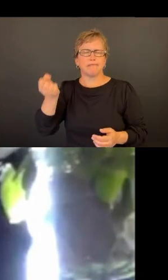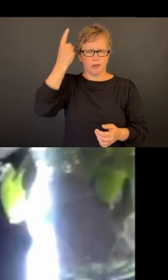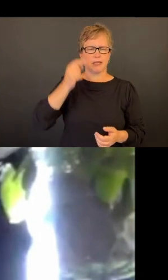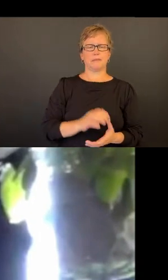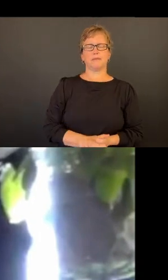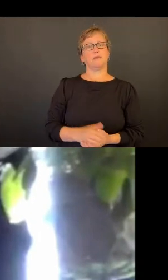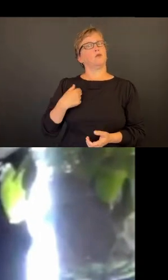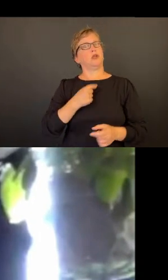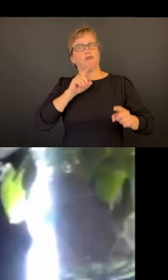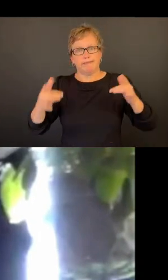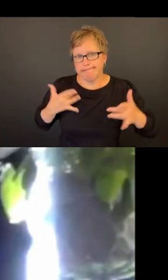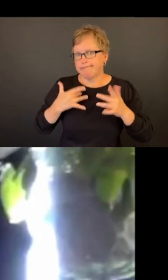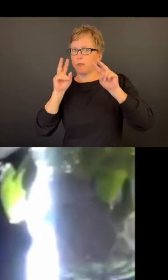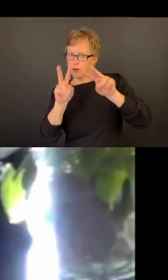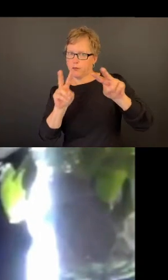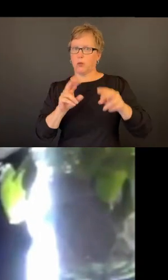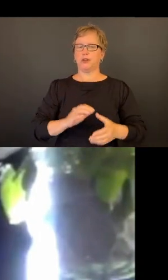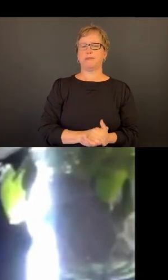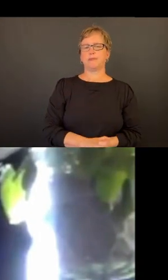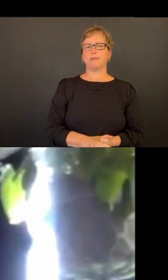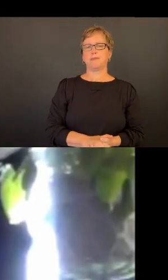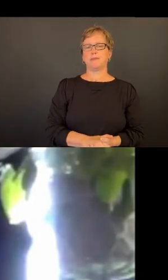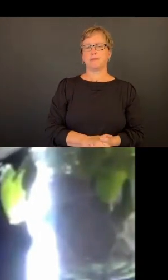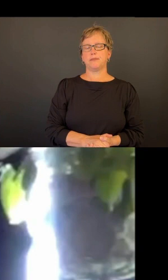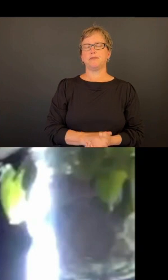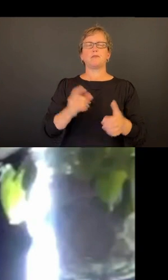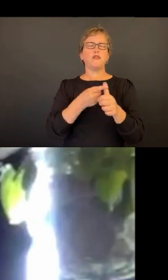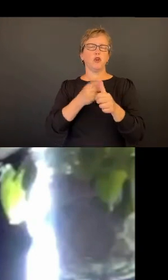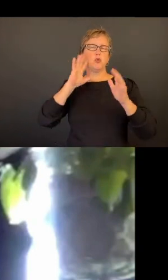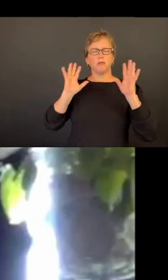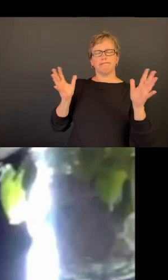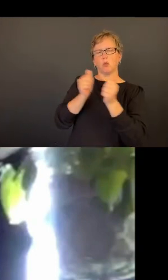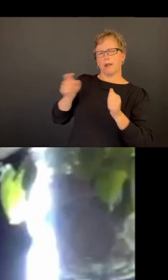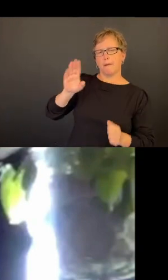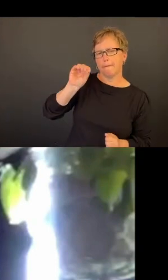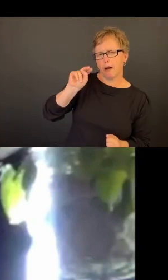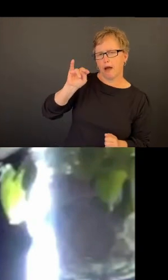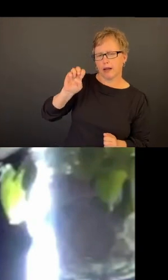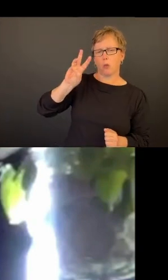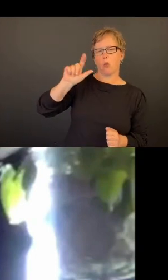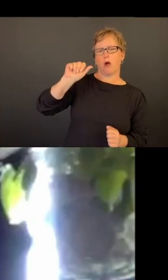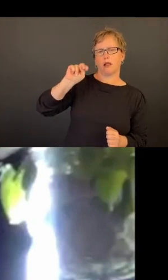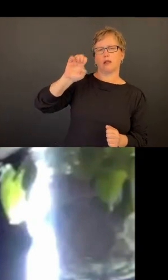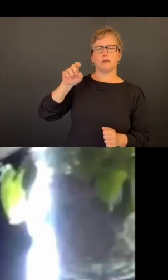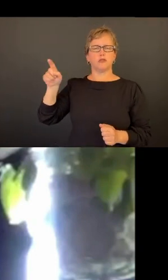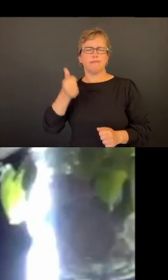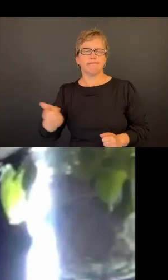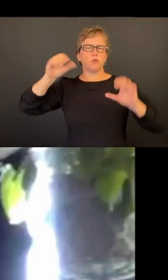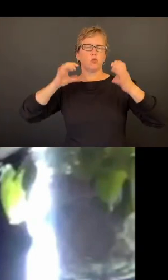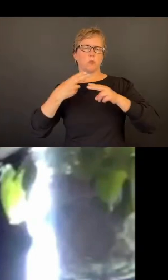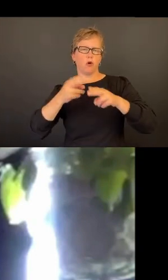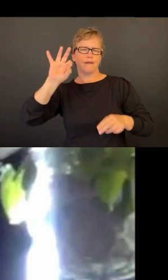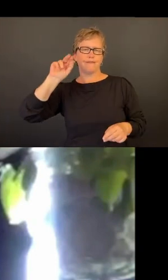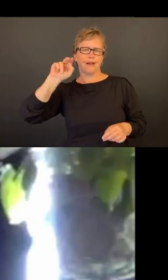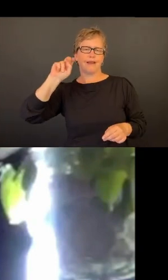financial literacy resources. So we're really excited about today's webinar. First up, we will hear from Bonnie